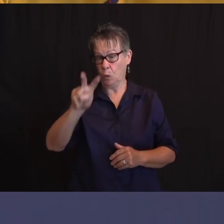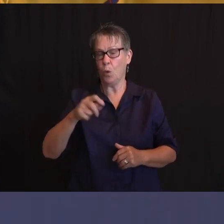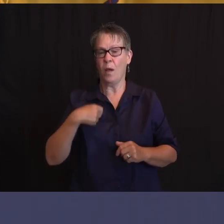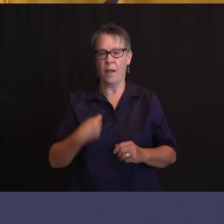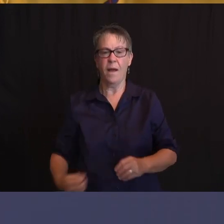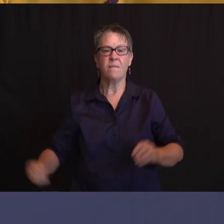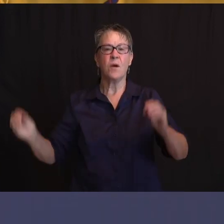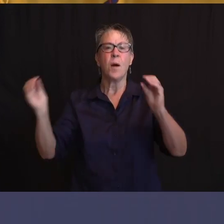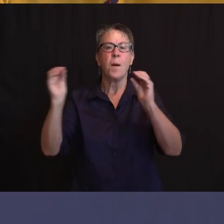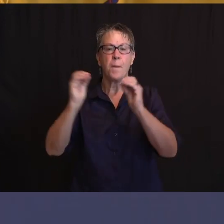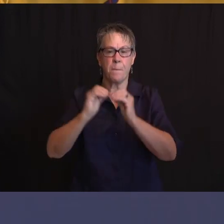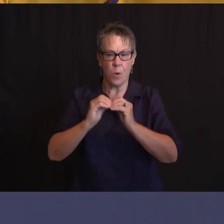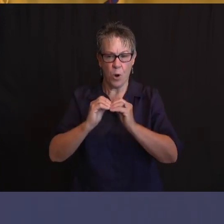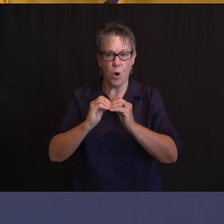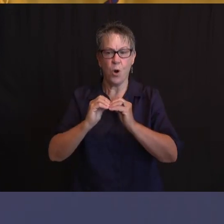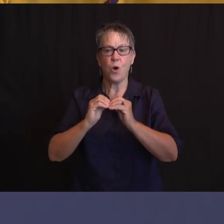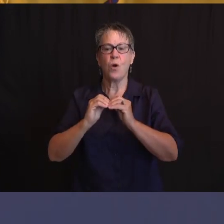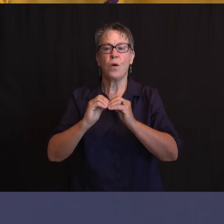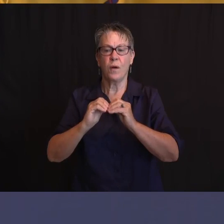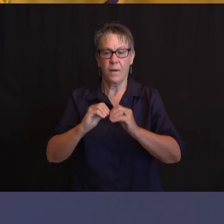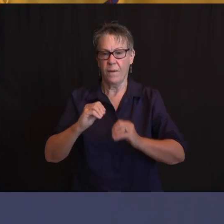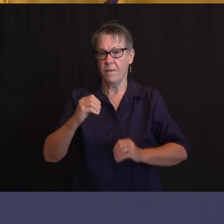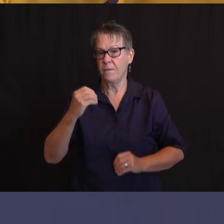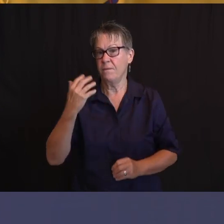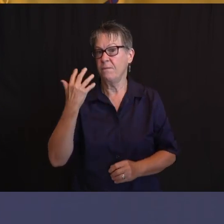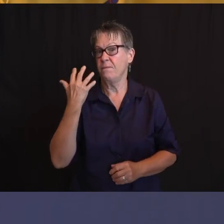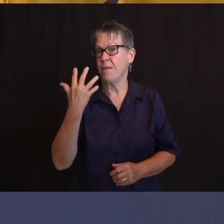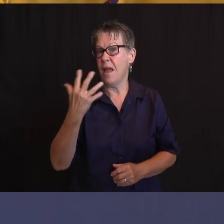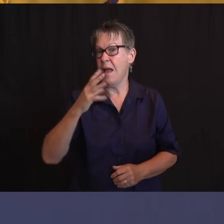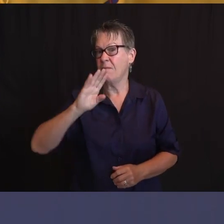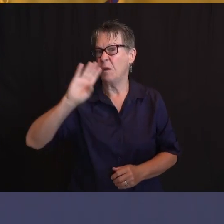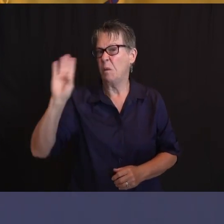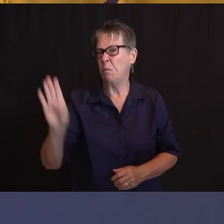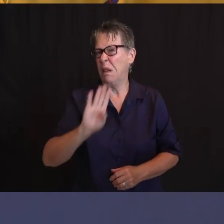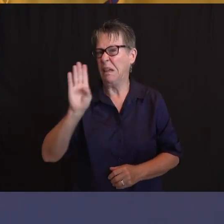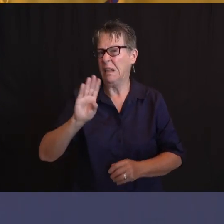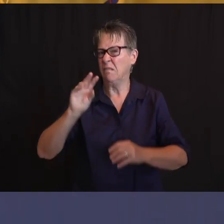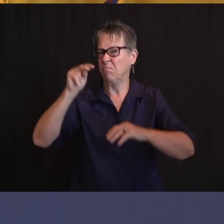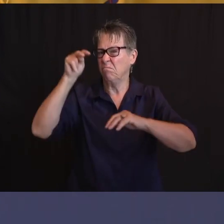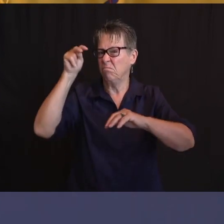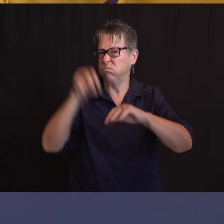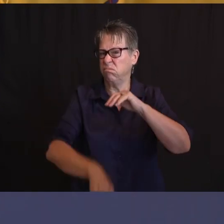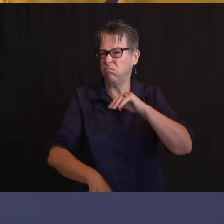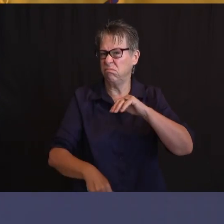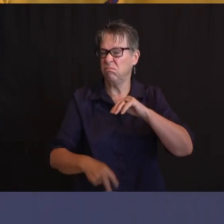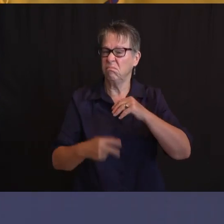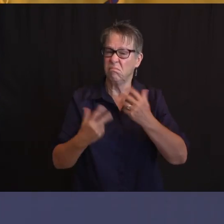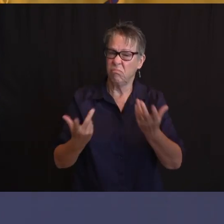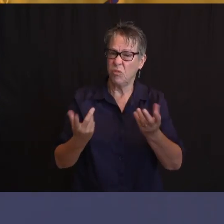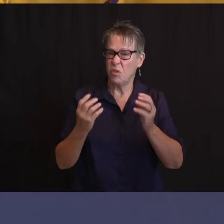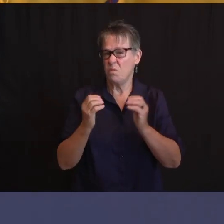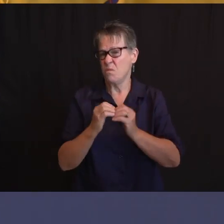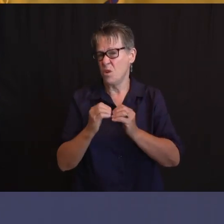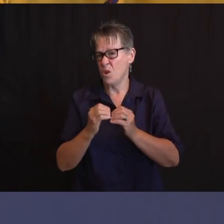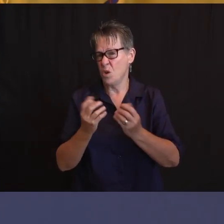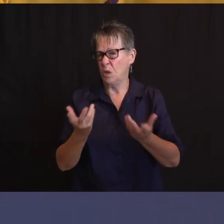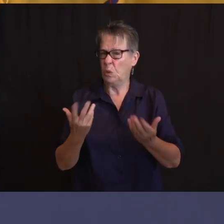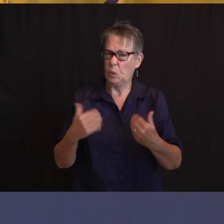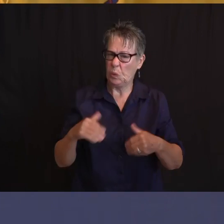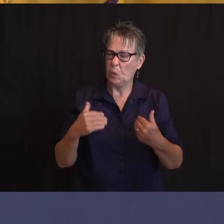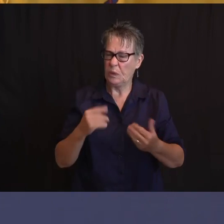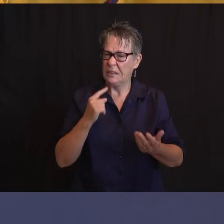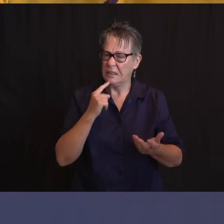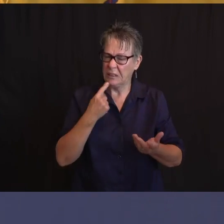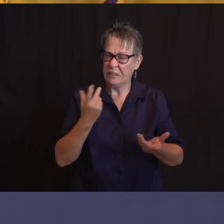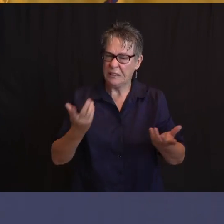authority judiciously, but we also want to be able to pursue, and it's not just for direct state